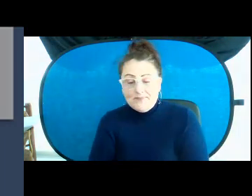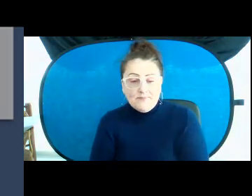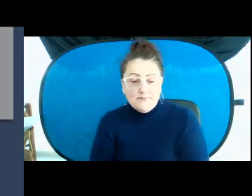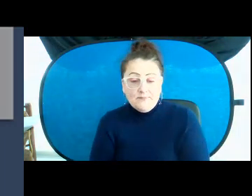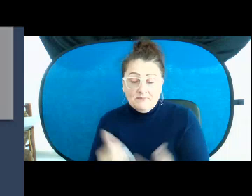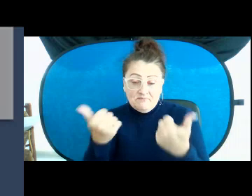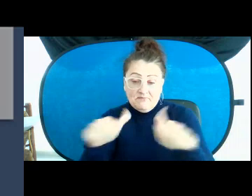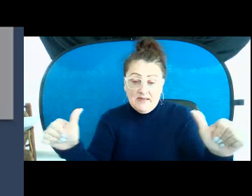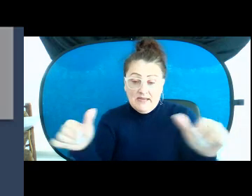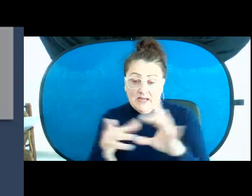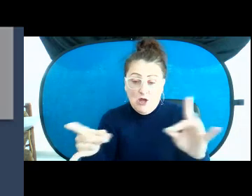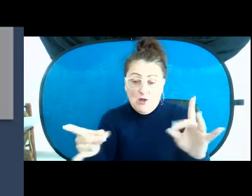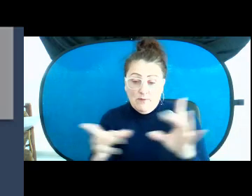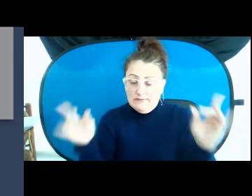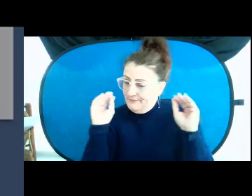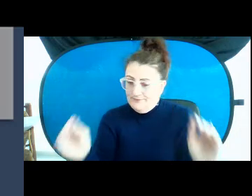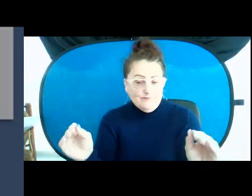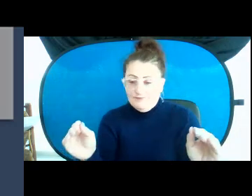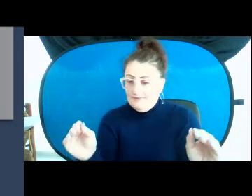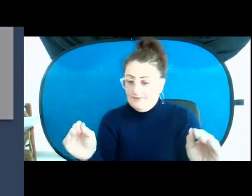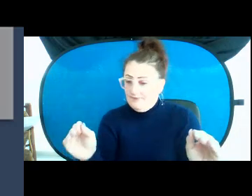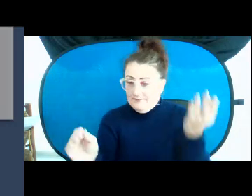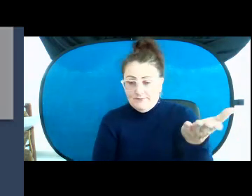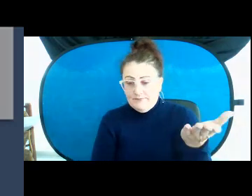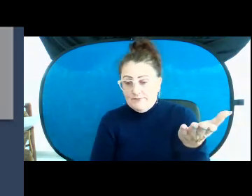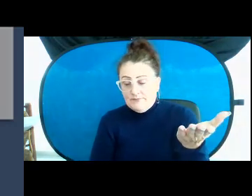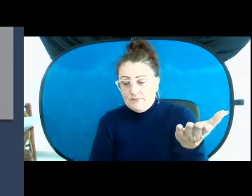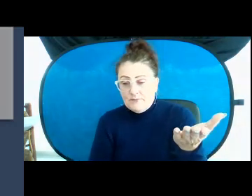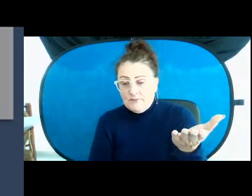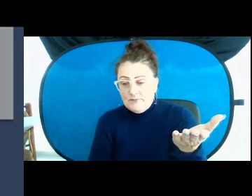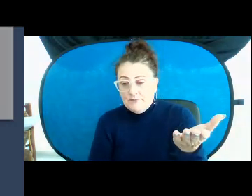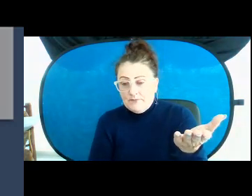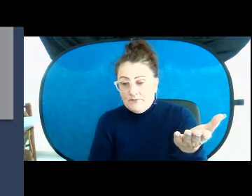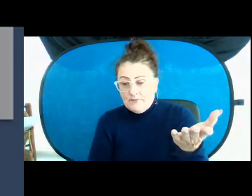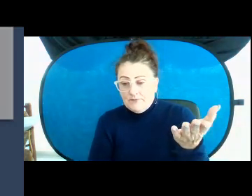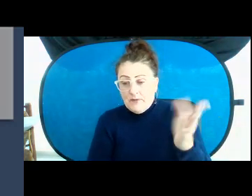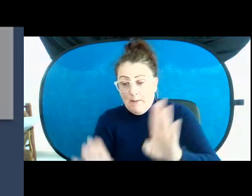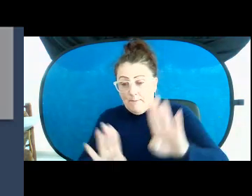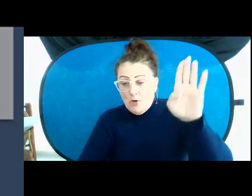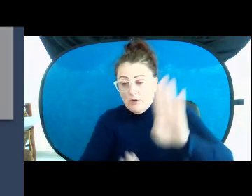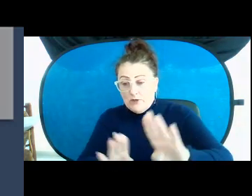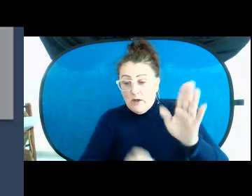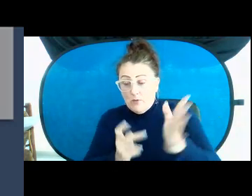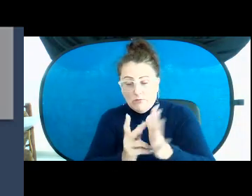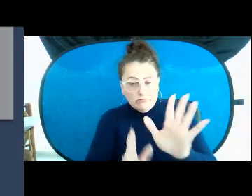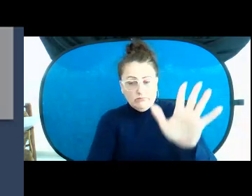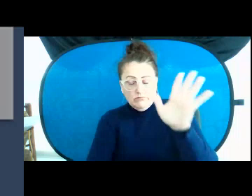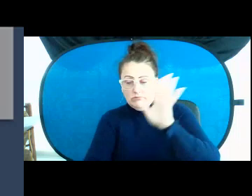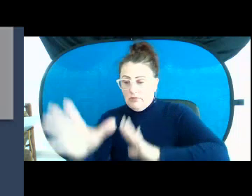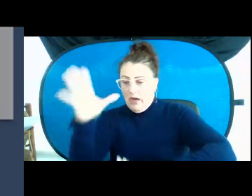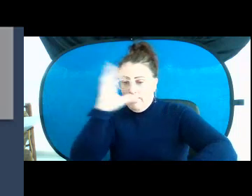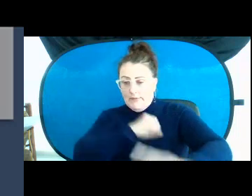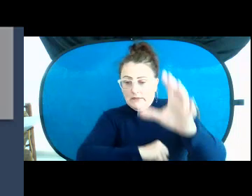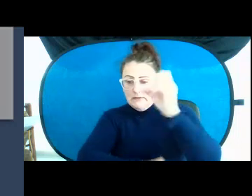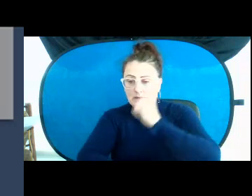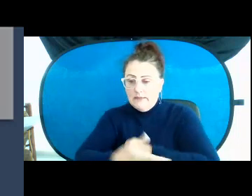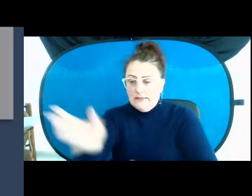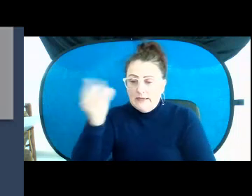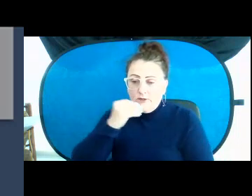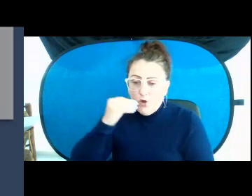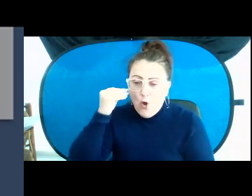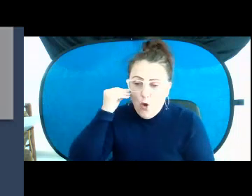comment? There is no public comment. Thank you. Thank you. Motion to approve or Well, question? first, I missed saying take us home, Jaden, and you